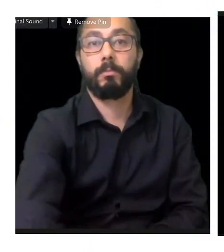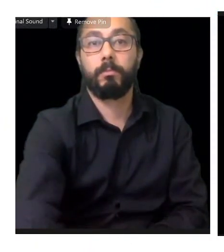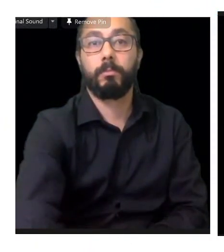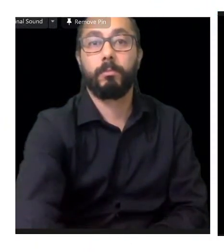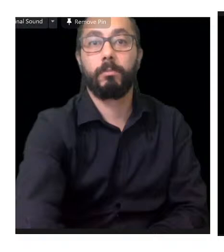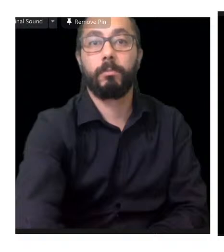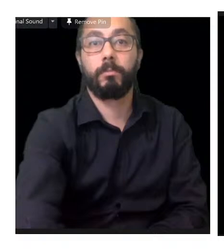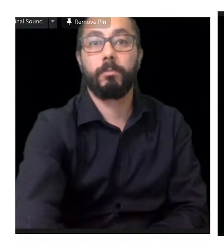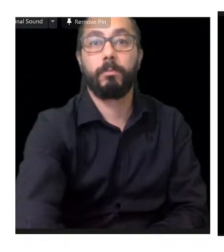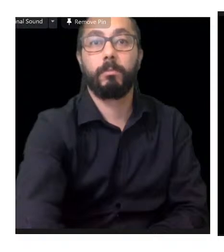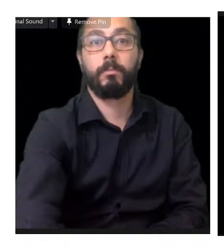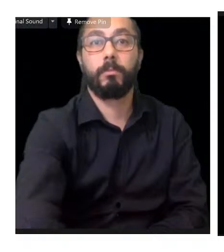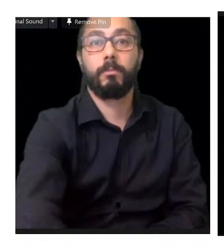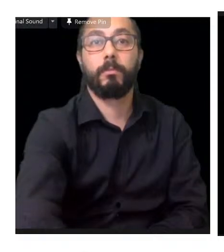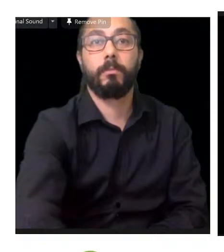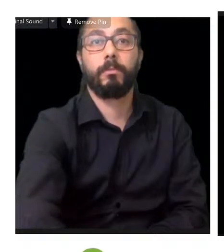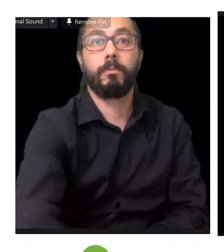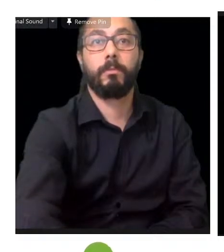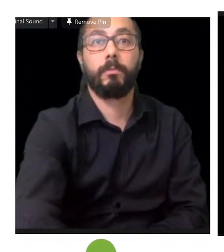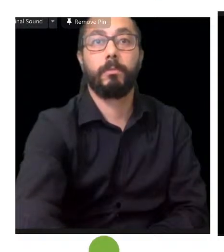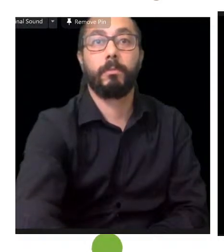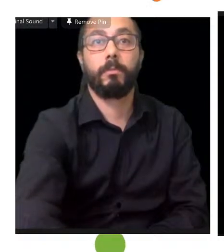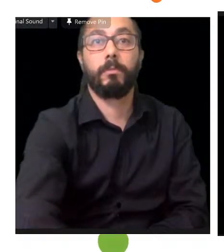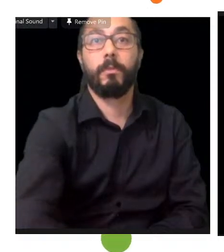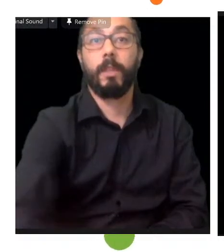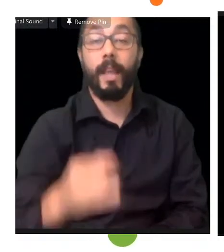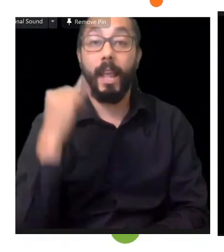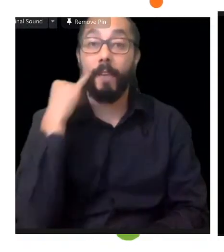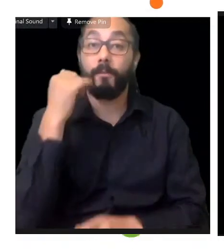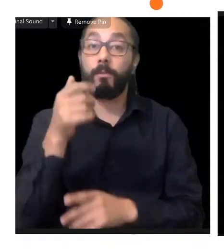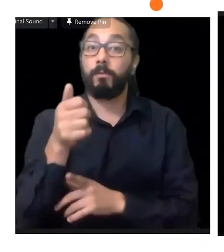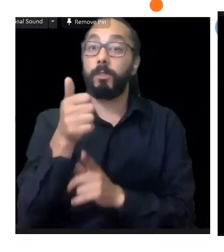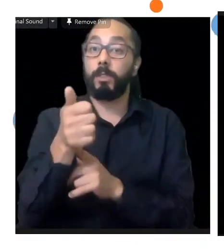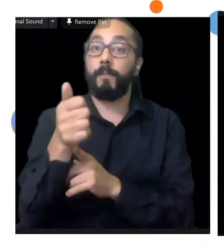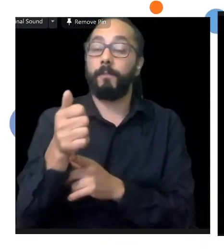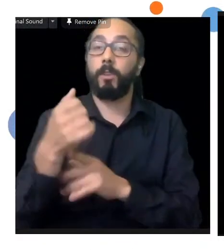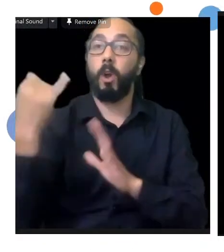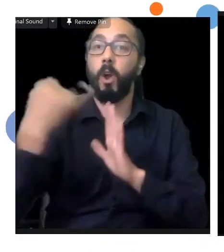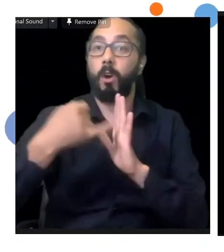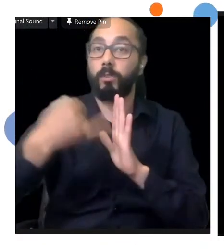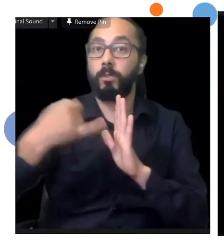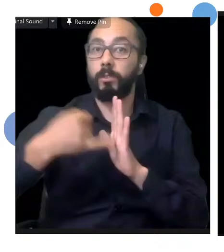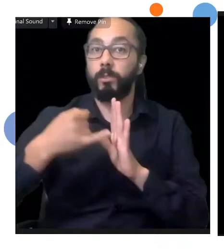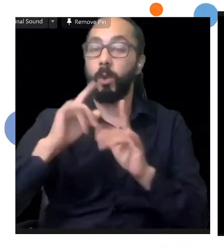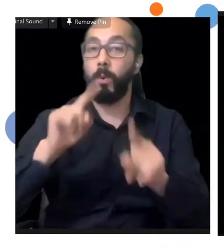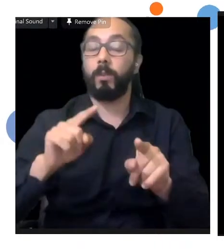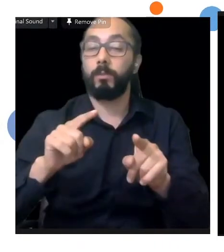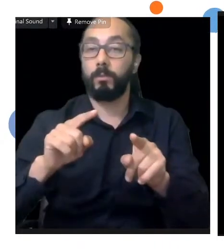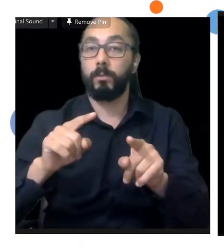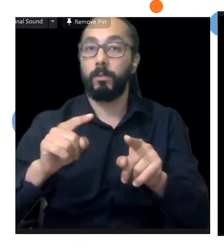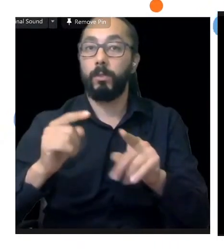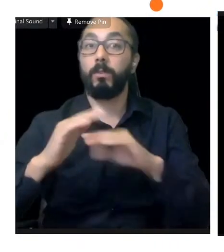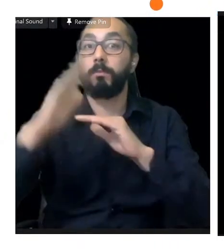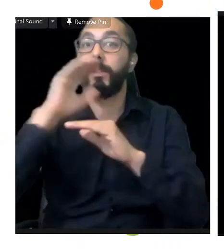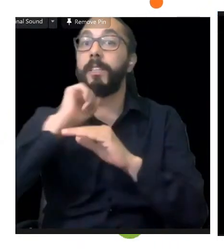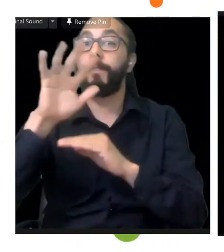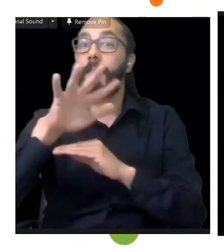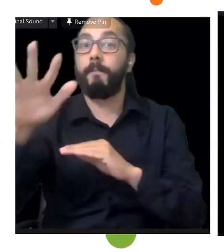of 55, you're more likely to give this year compared to younger arts and culture